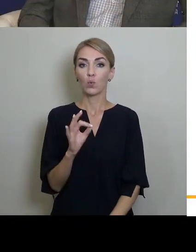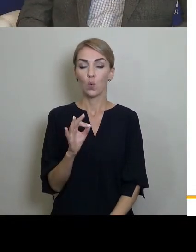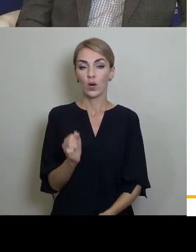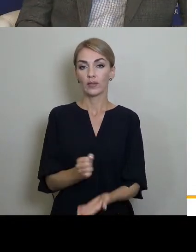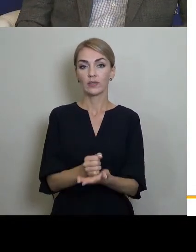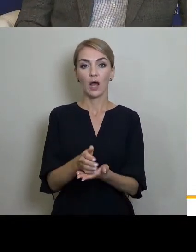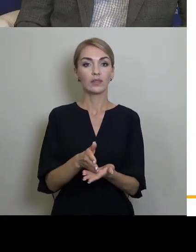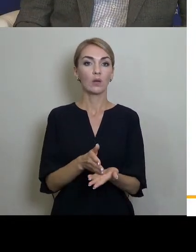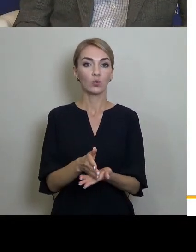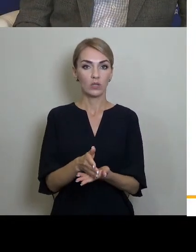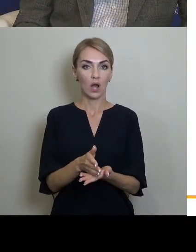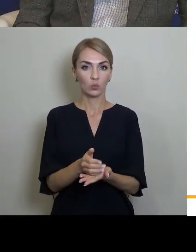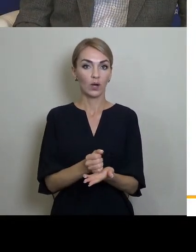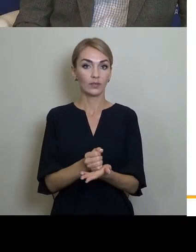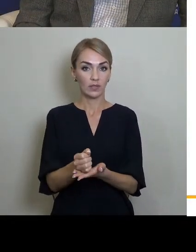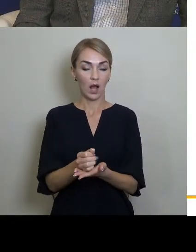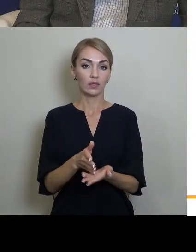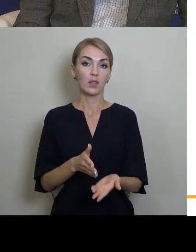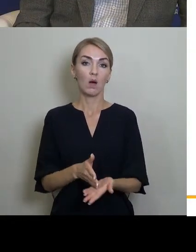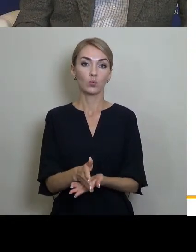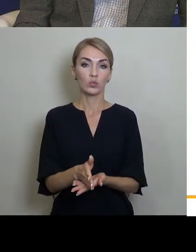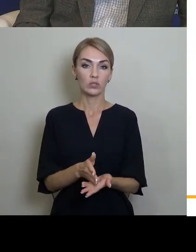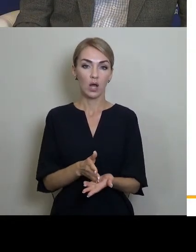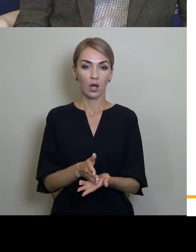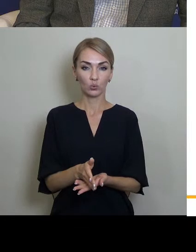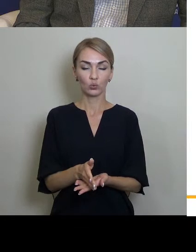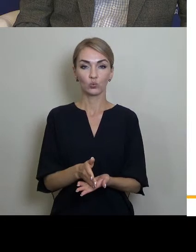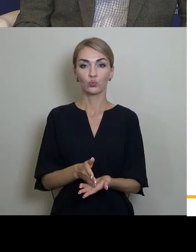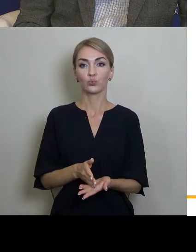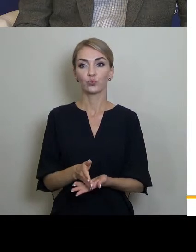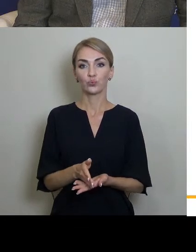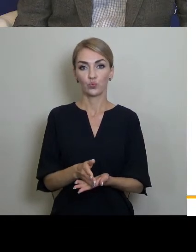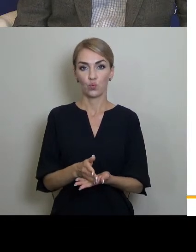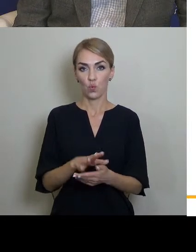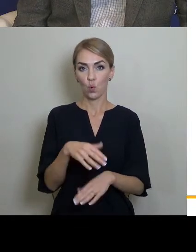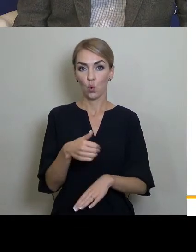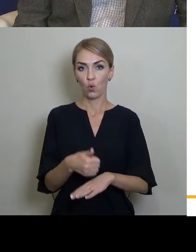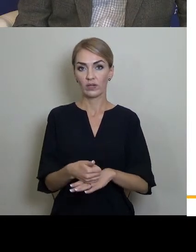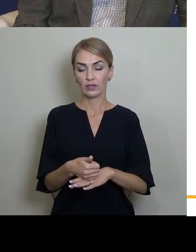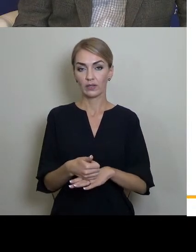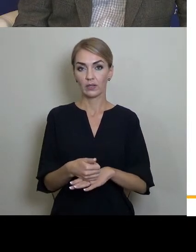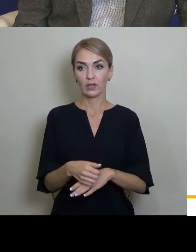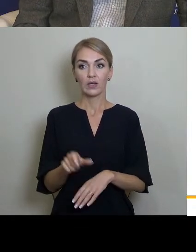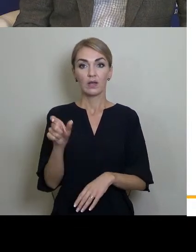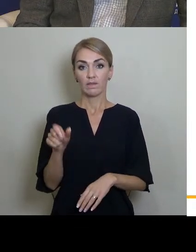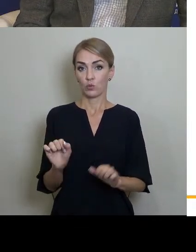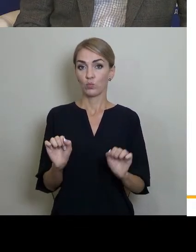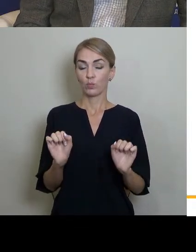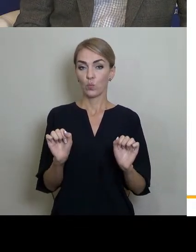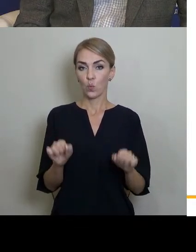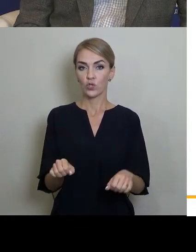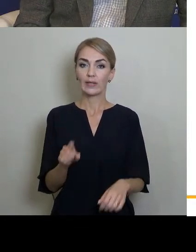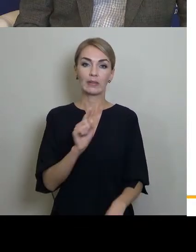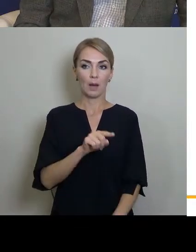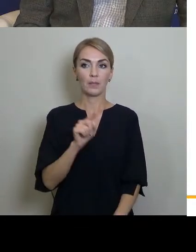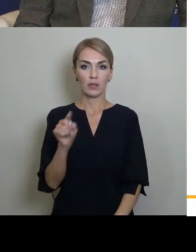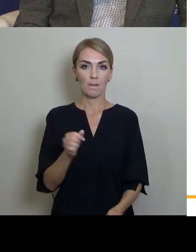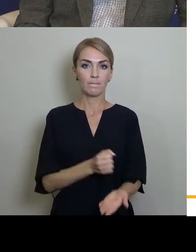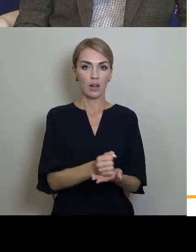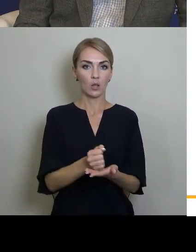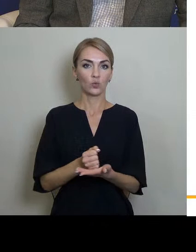or maybe if they are electing the candidate to fill the position of the head of the mayor